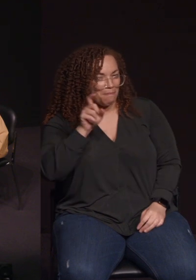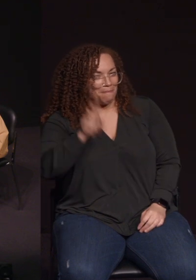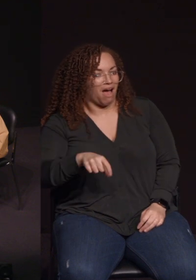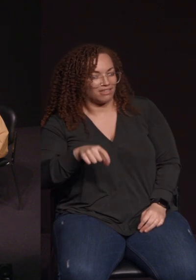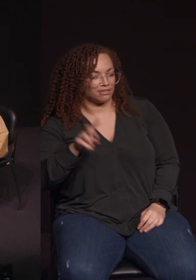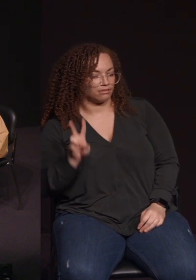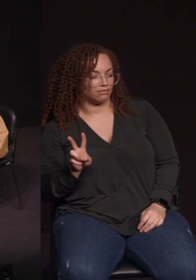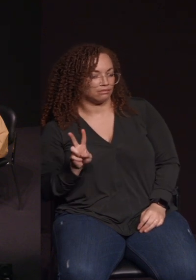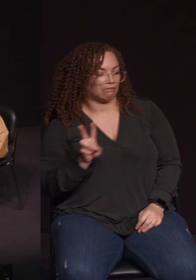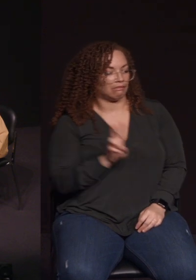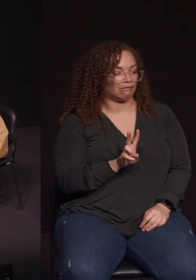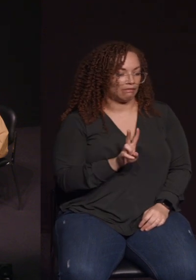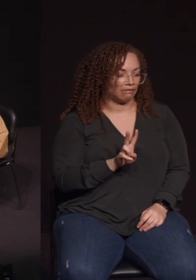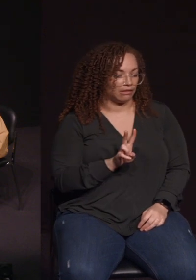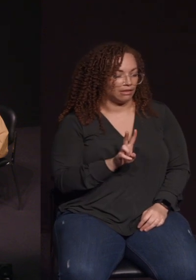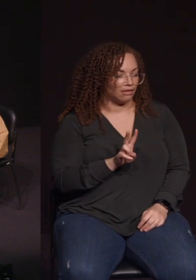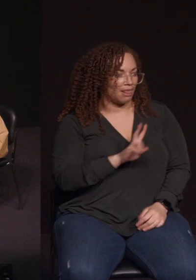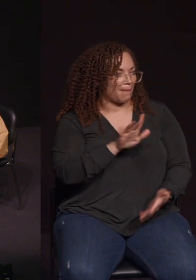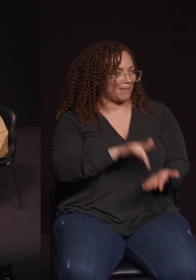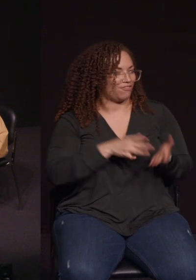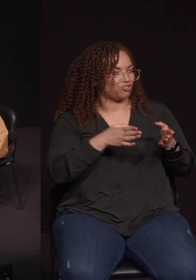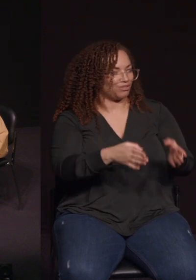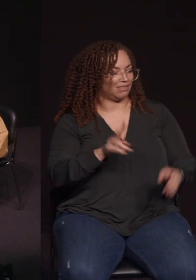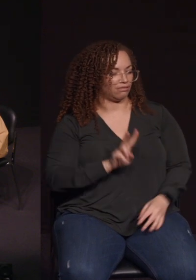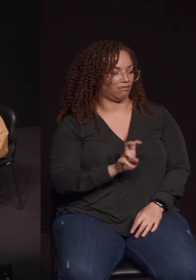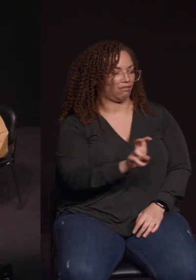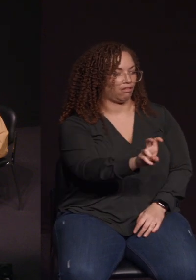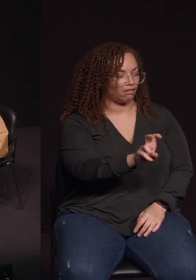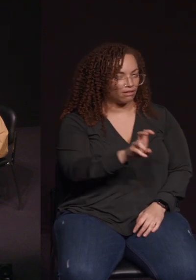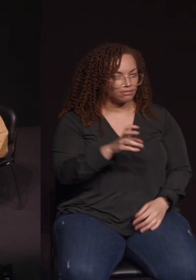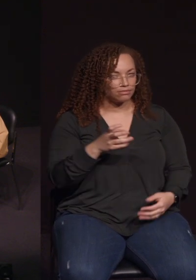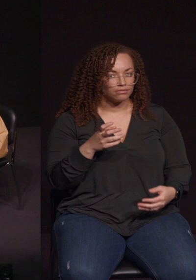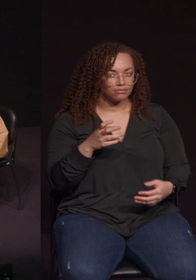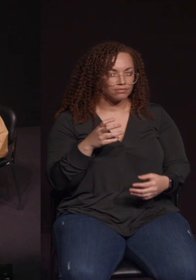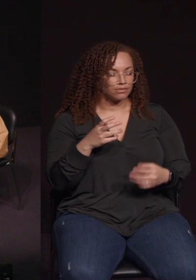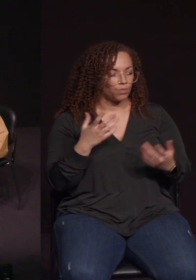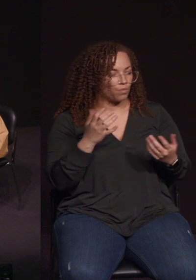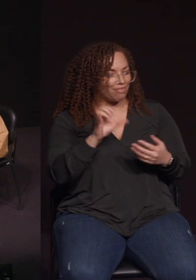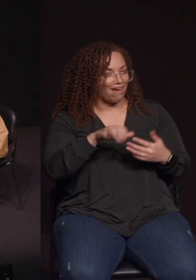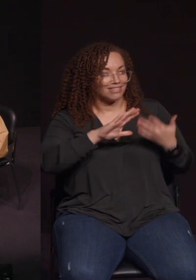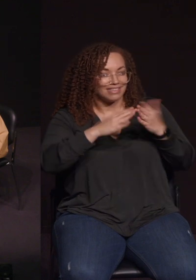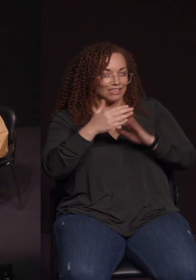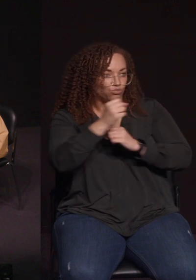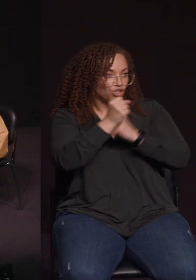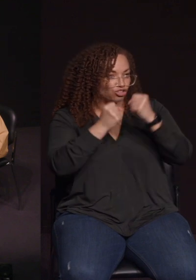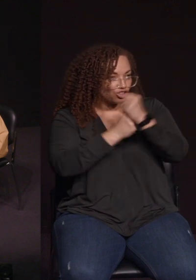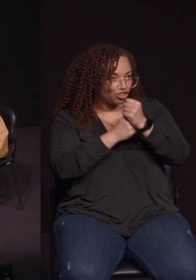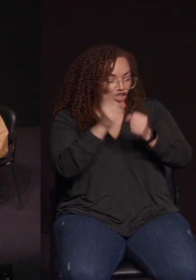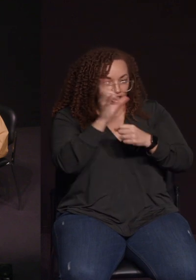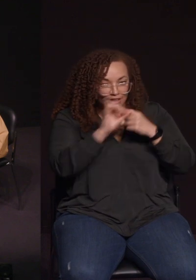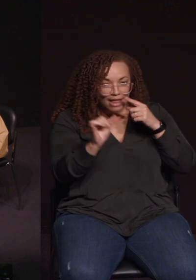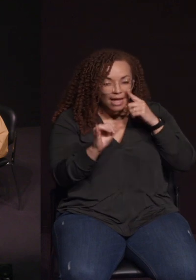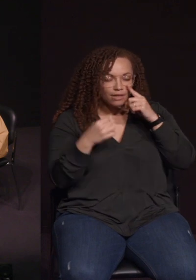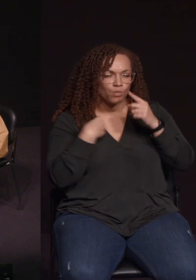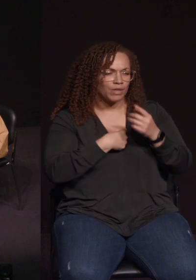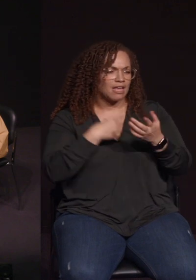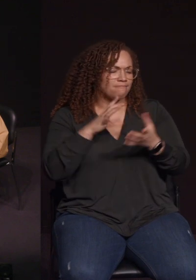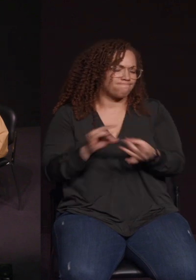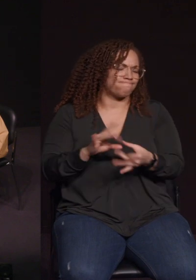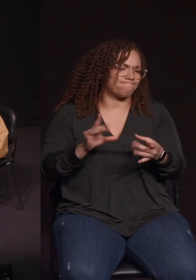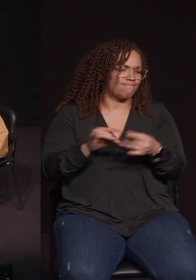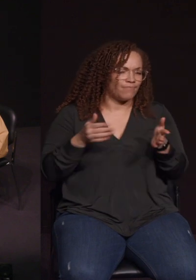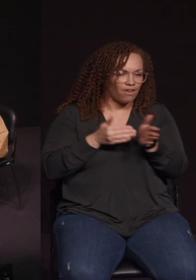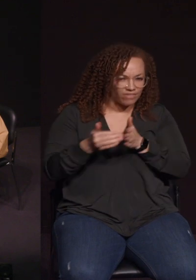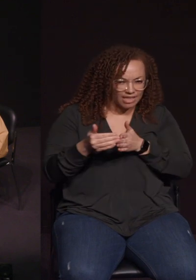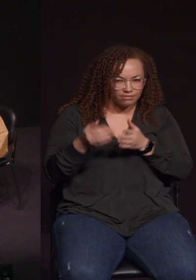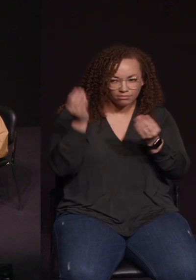The infrastructure aspect of it, we talked about that like early on with people in the community, and they all